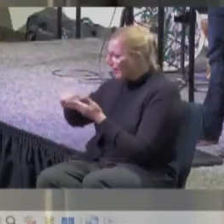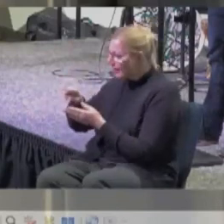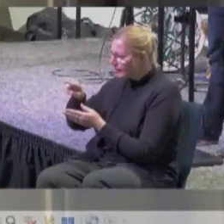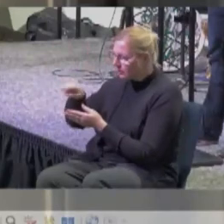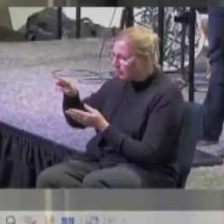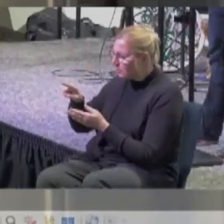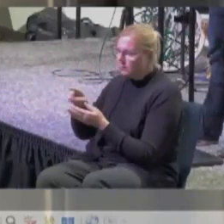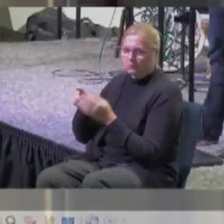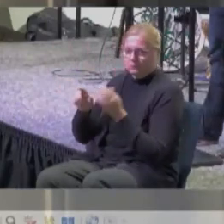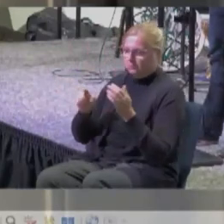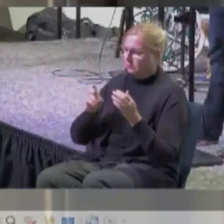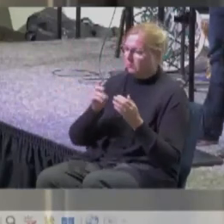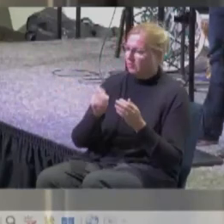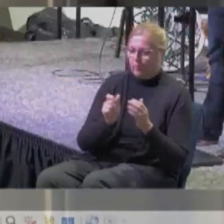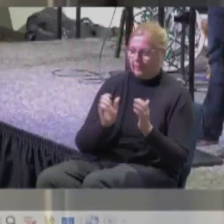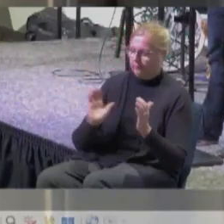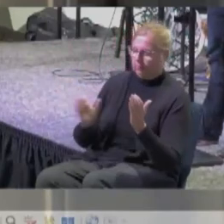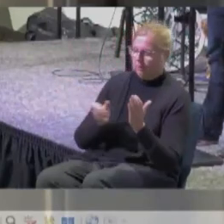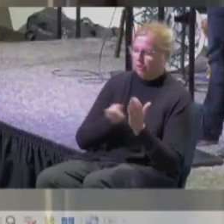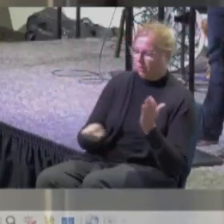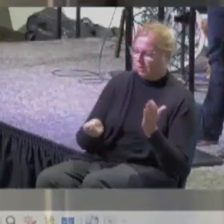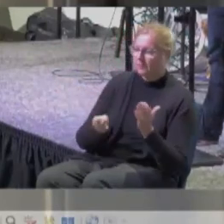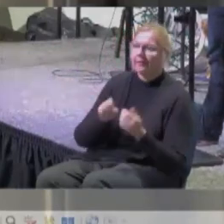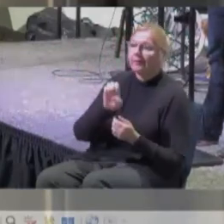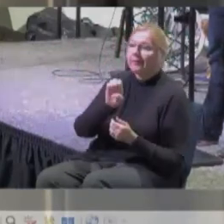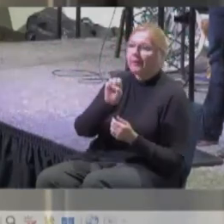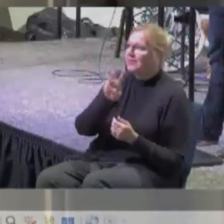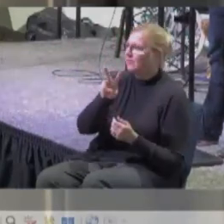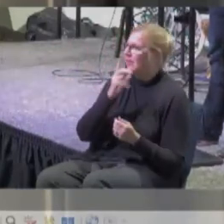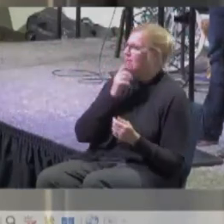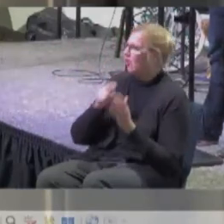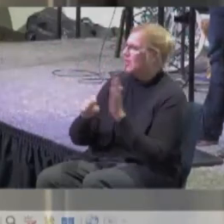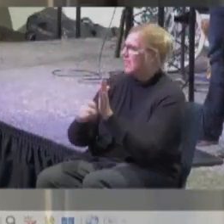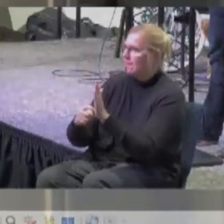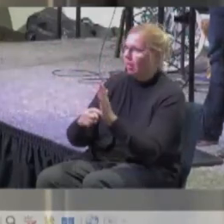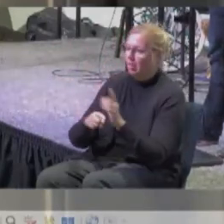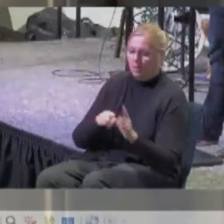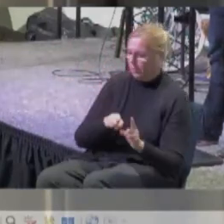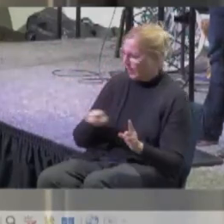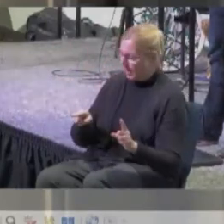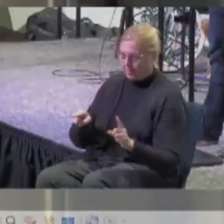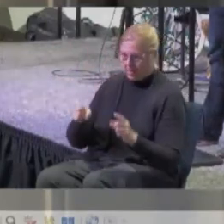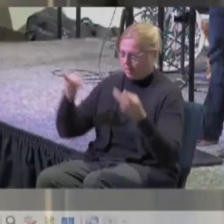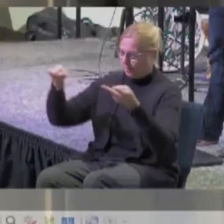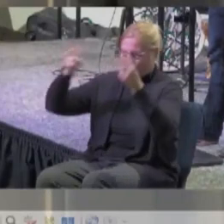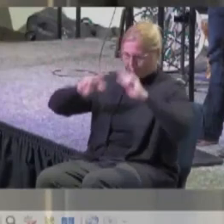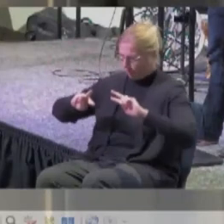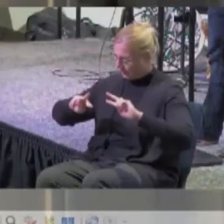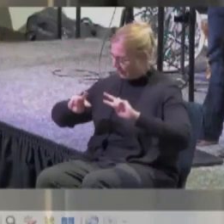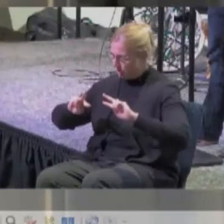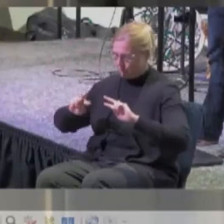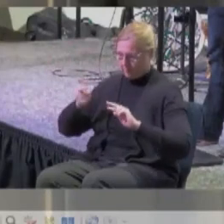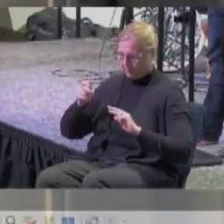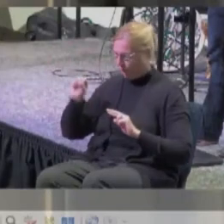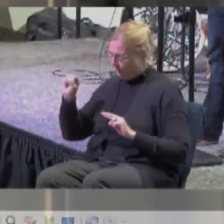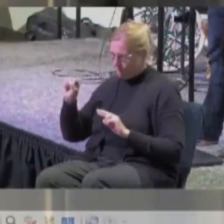source text or a gloss of it, such as the ESV, against a back translation or gloss of the receptor